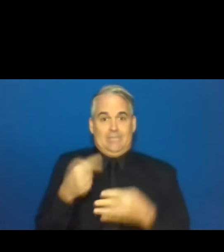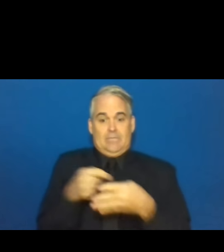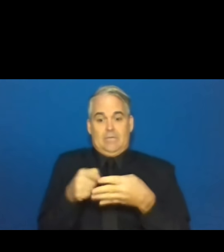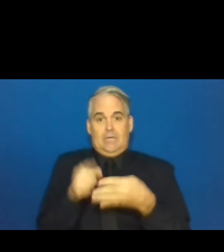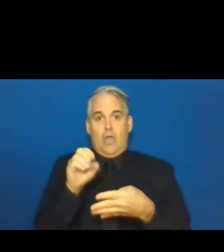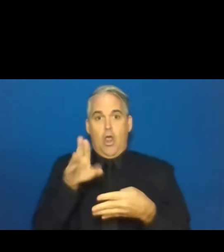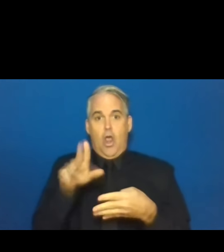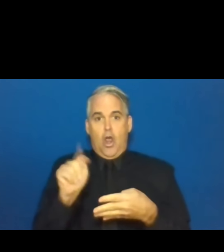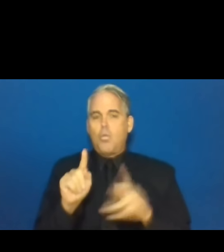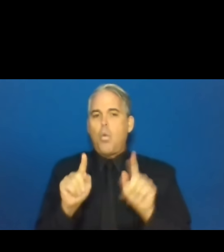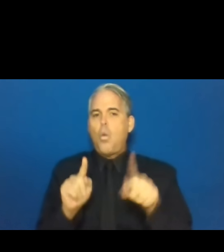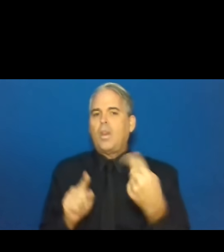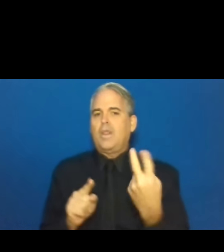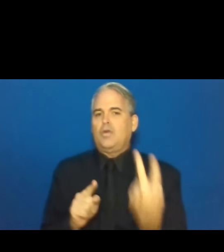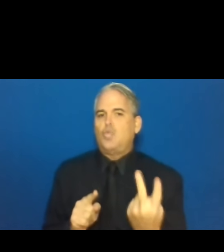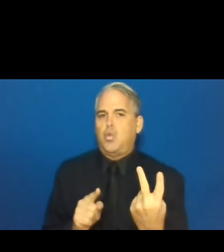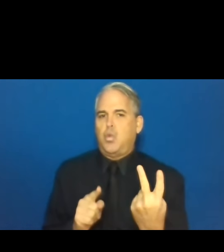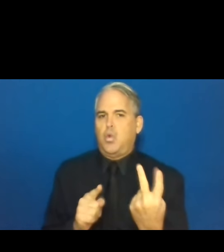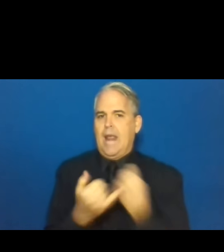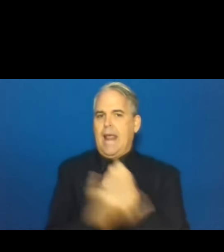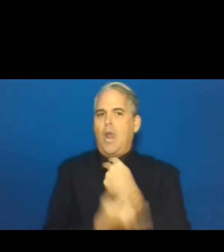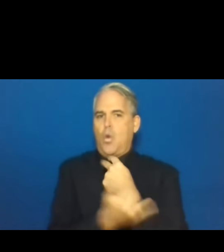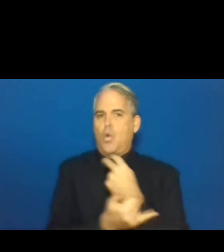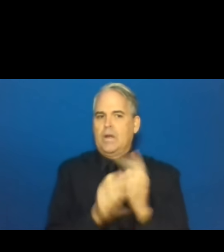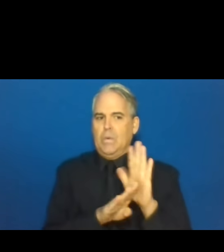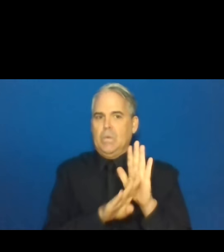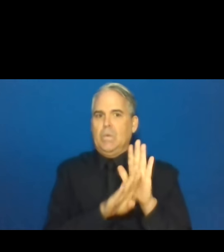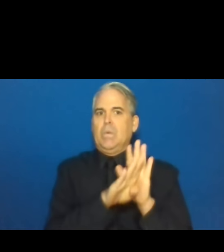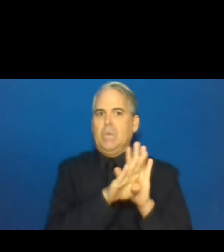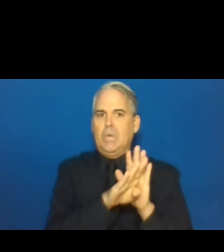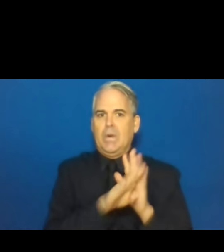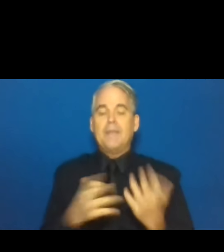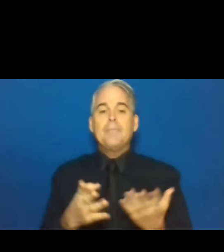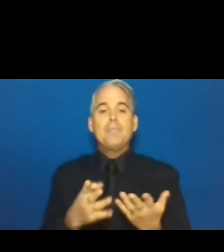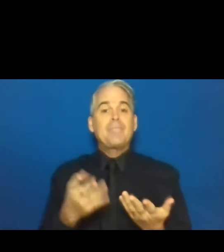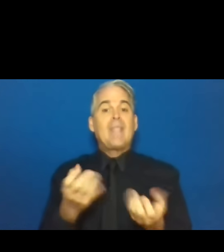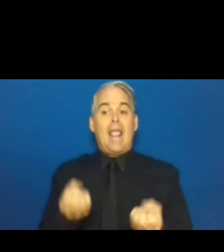flagged. Our state positivity rate is at a record